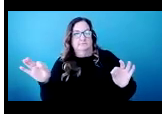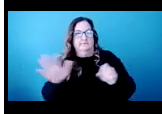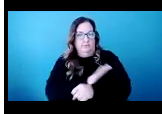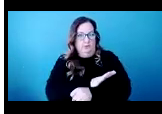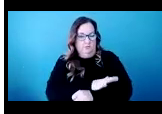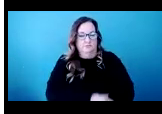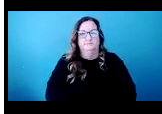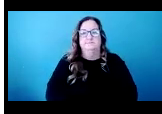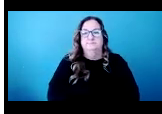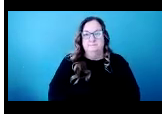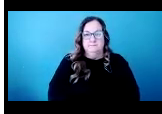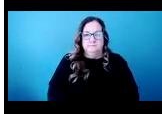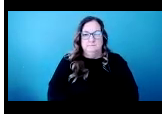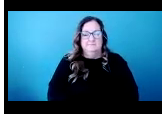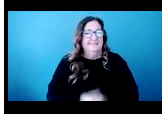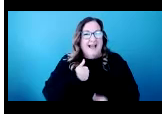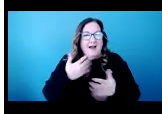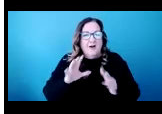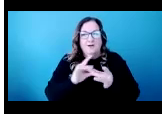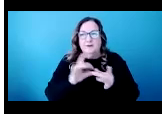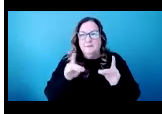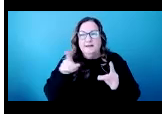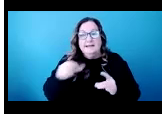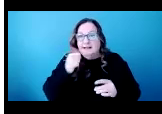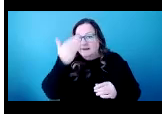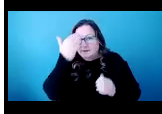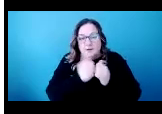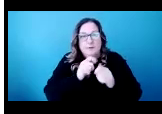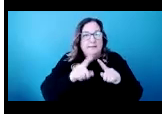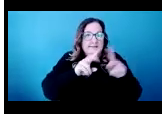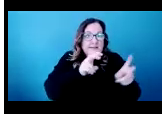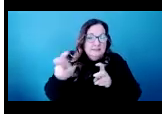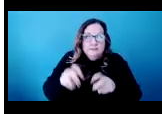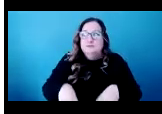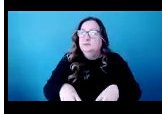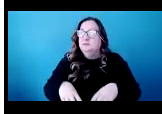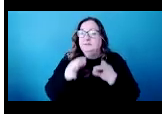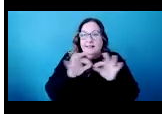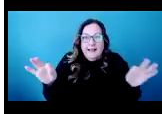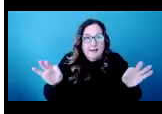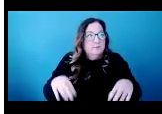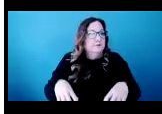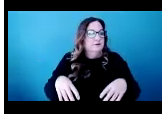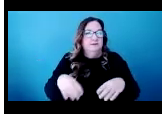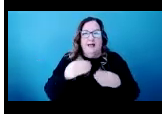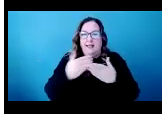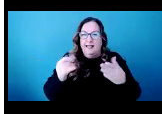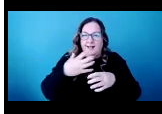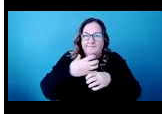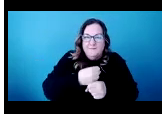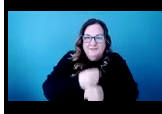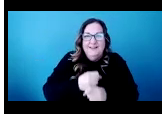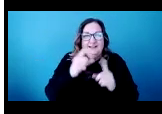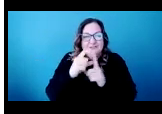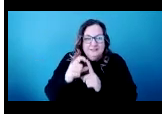And as we said, they're not familiar with all of the different issues and language. We have a lot of jargon, we have a lot of abbreviations